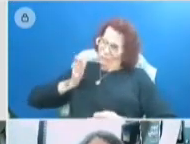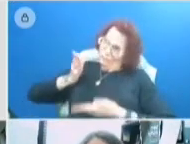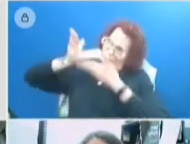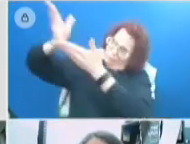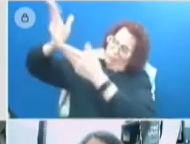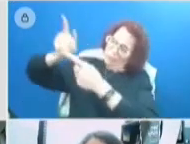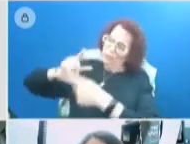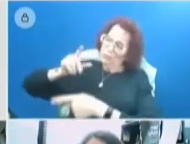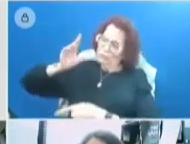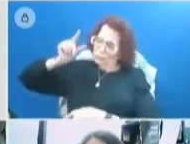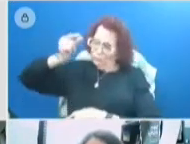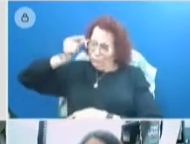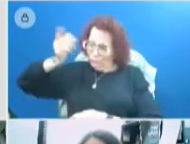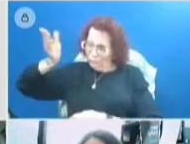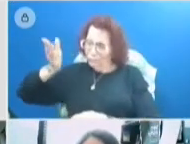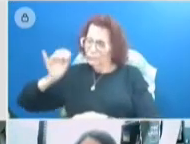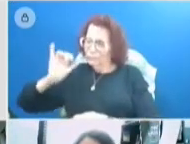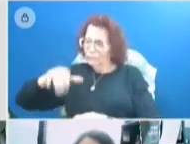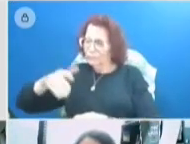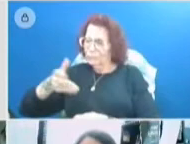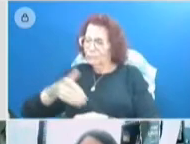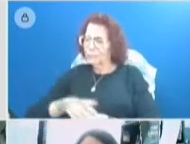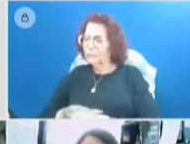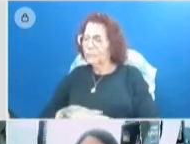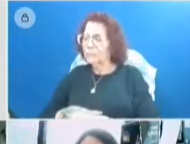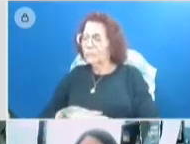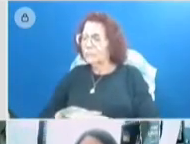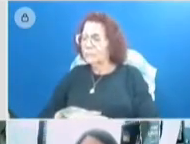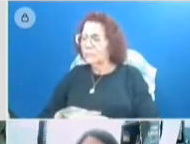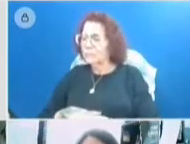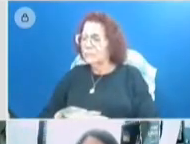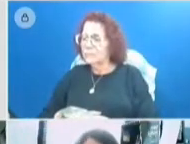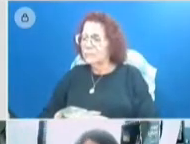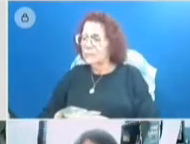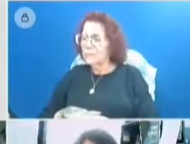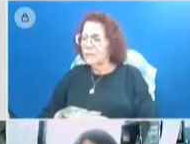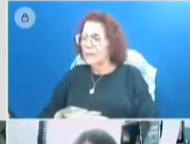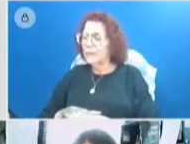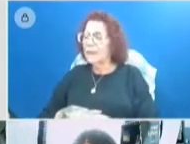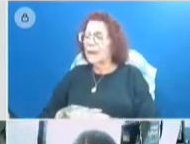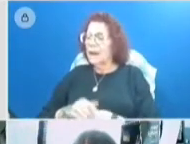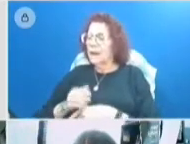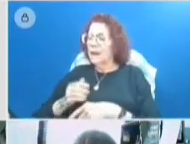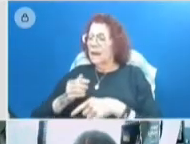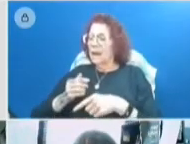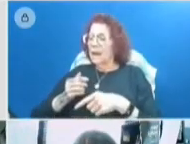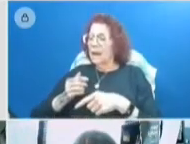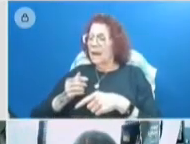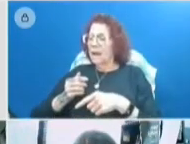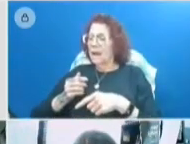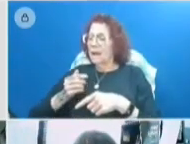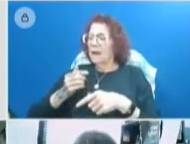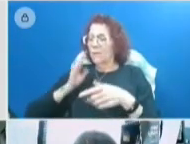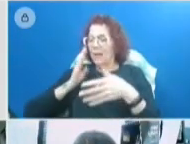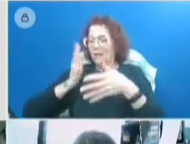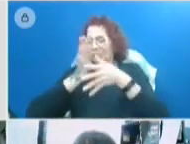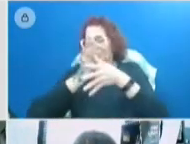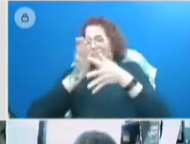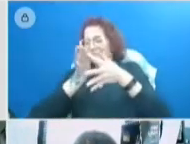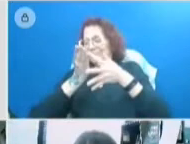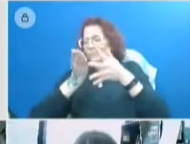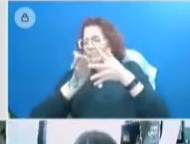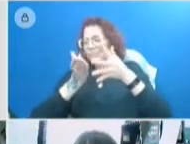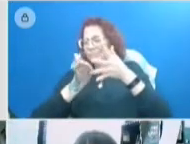a couple of other areas of the budget. The aid to localities budget provided an